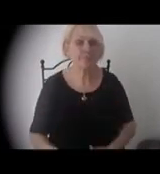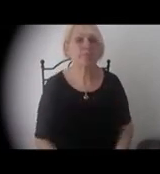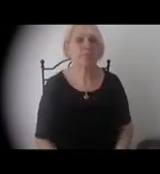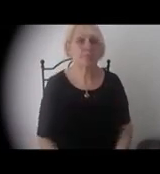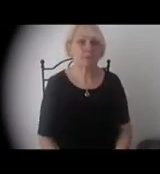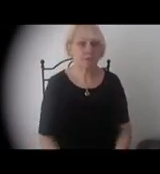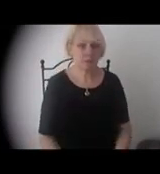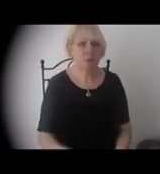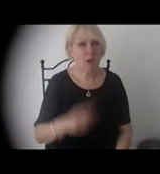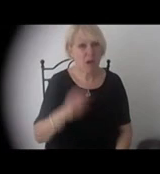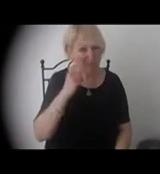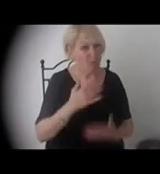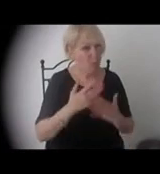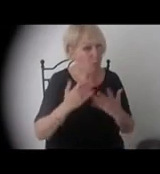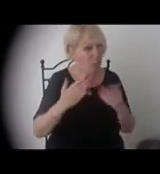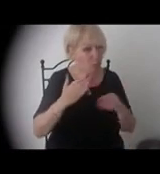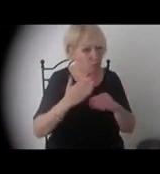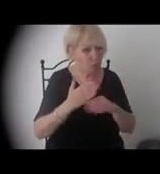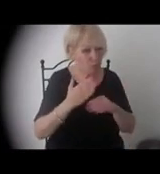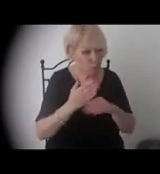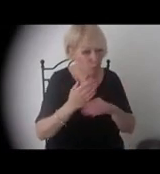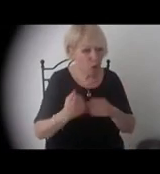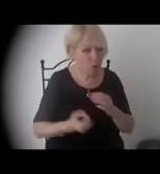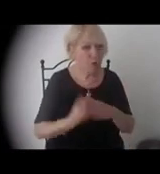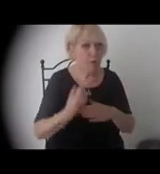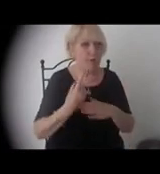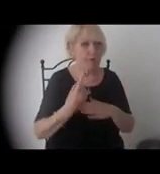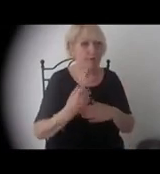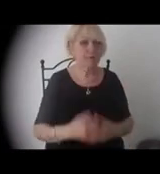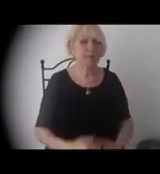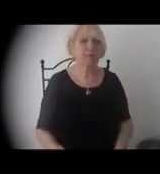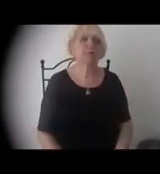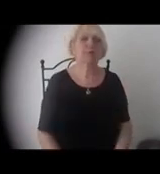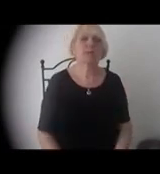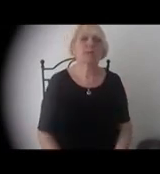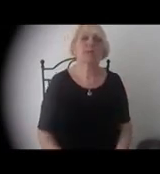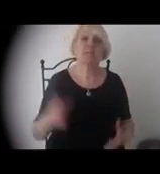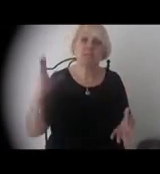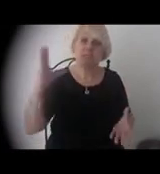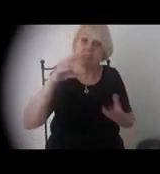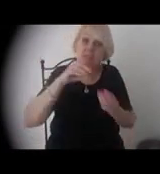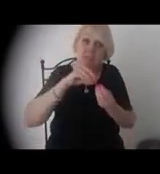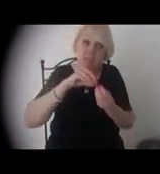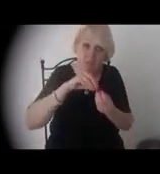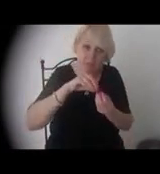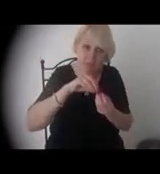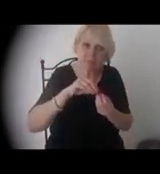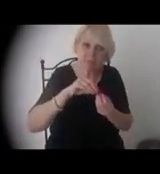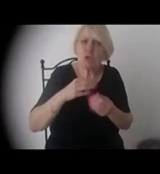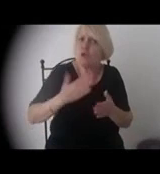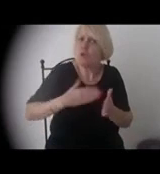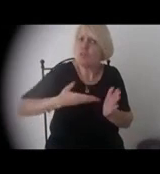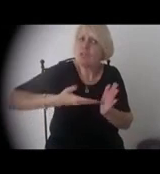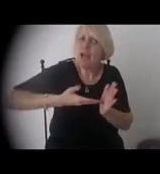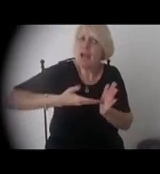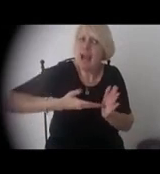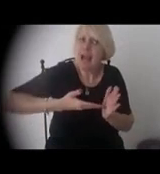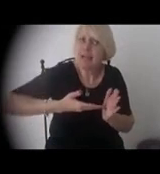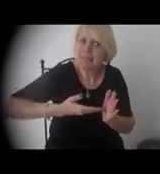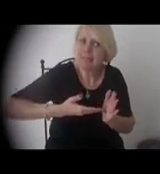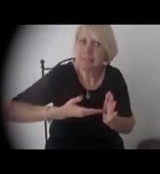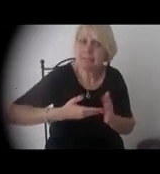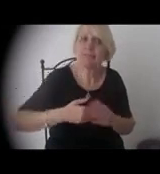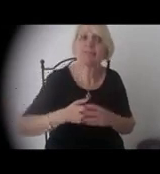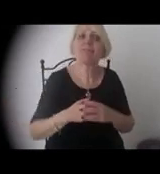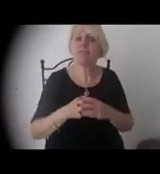of work to do. So I think, is that a fair summary? Is there any last points to add? Otherwise, what I'm going to do is I will close this.